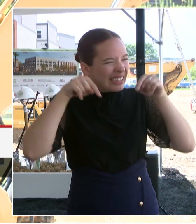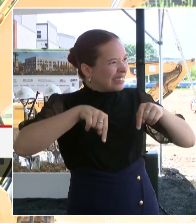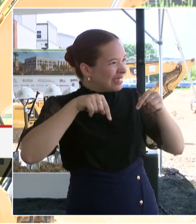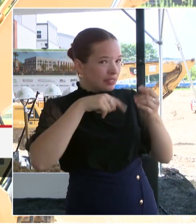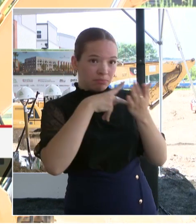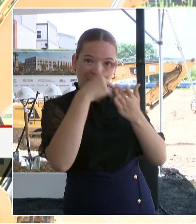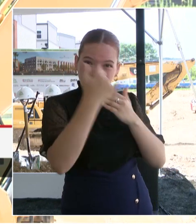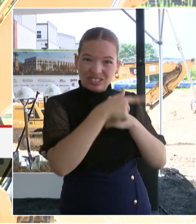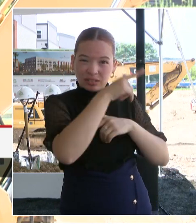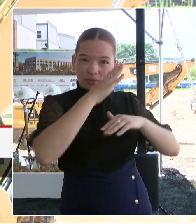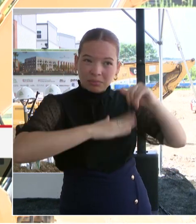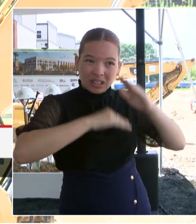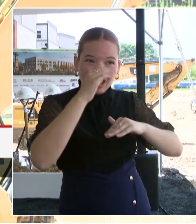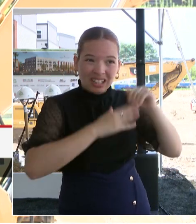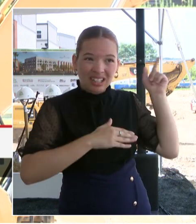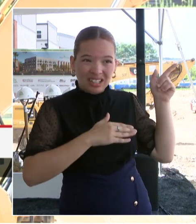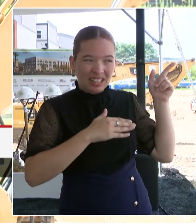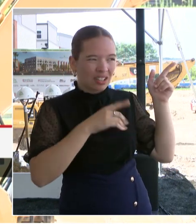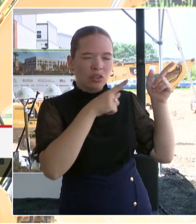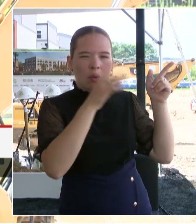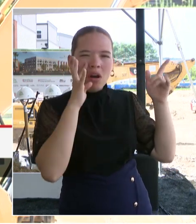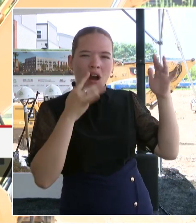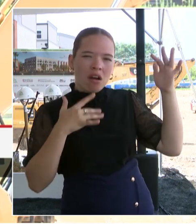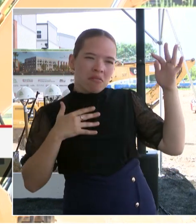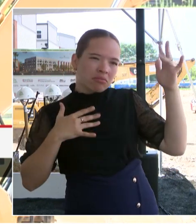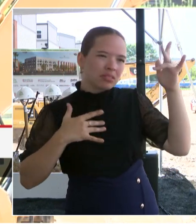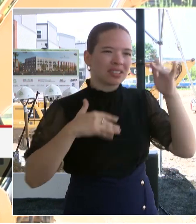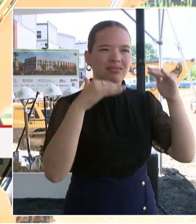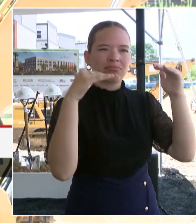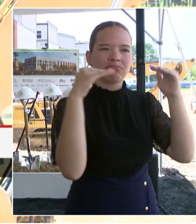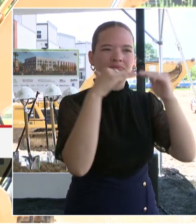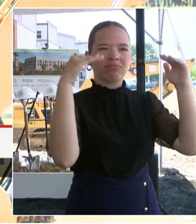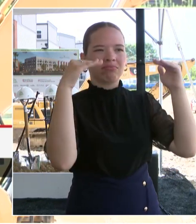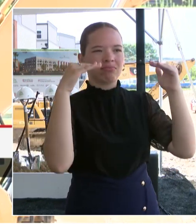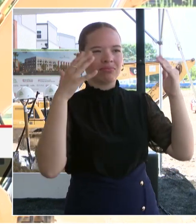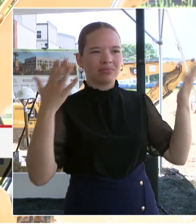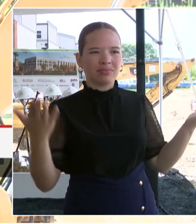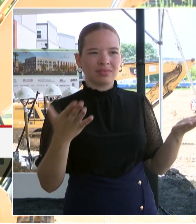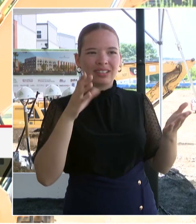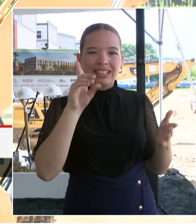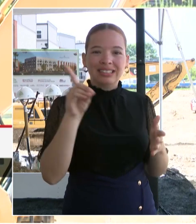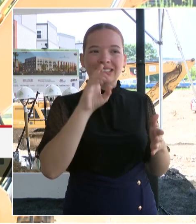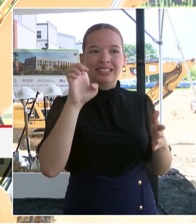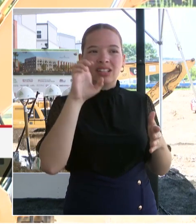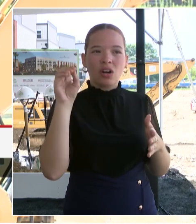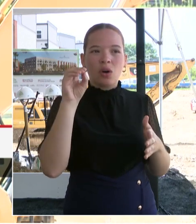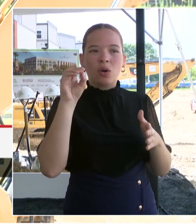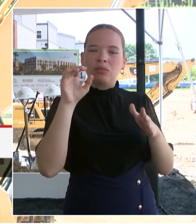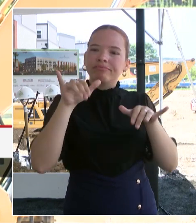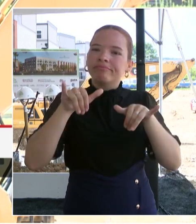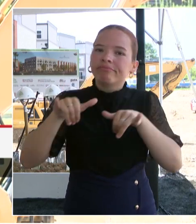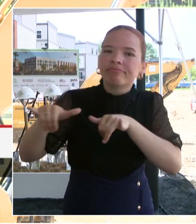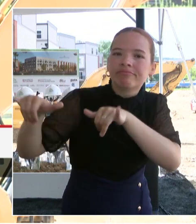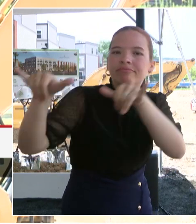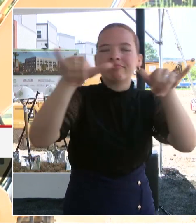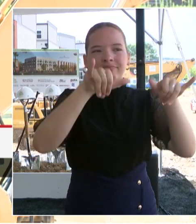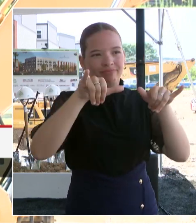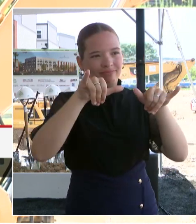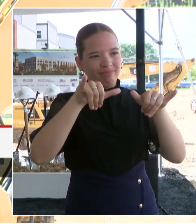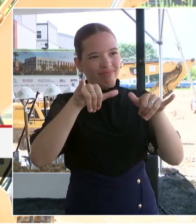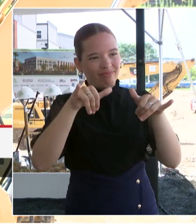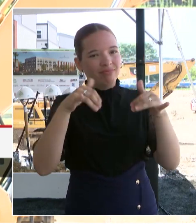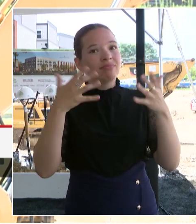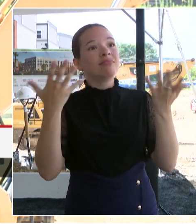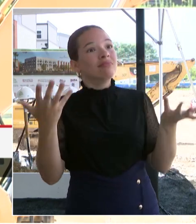DEO standards that are going to be cutting edge, not just for the region, but for the country, to make sure this project is environmentally friendly